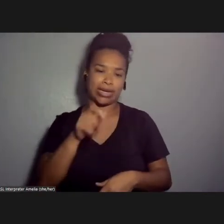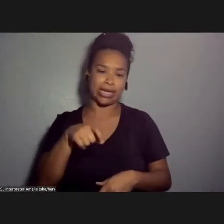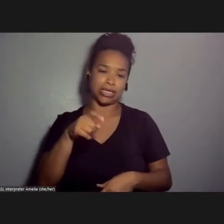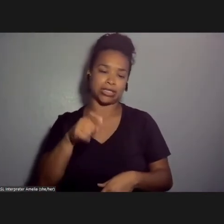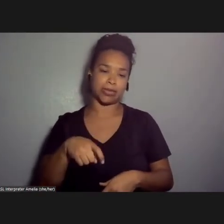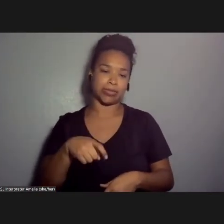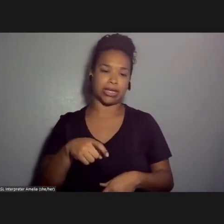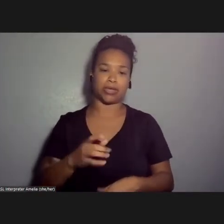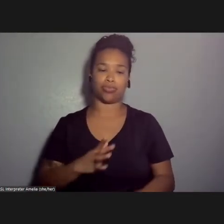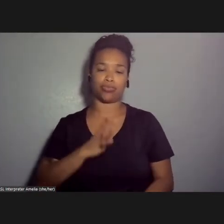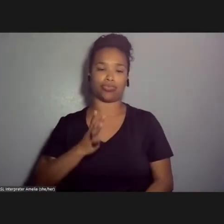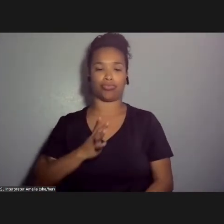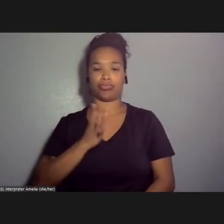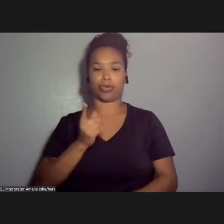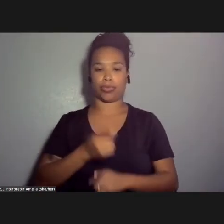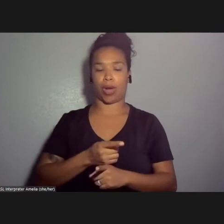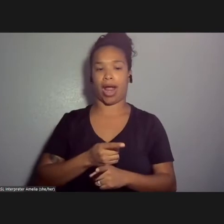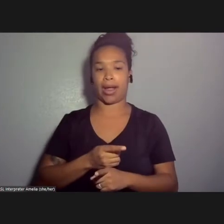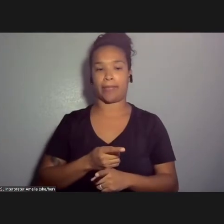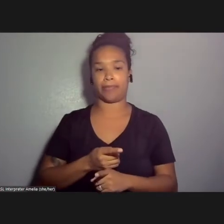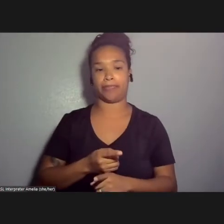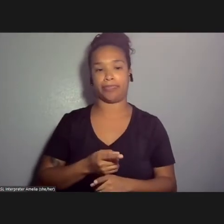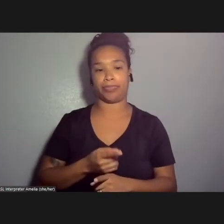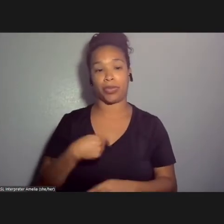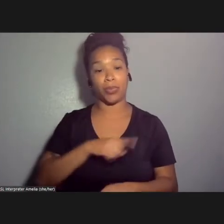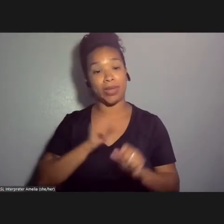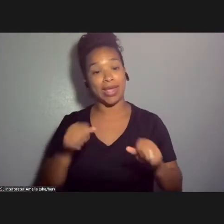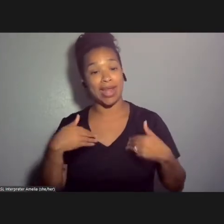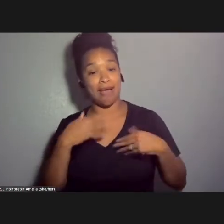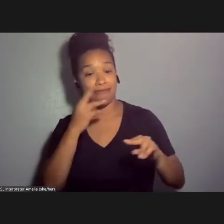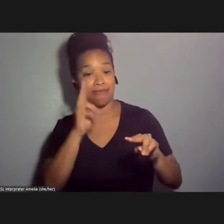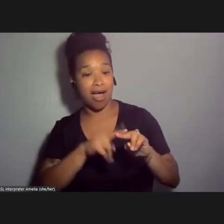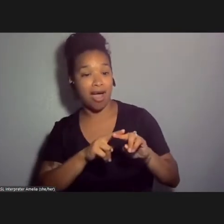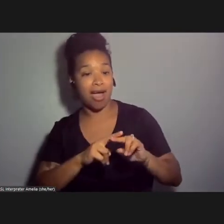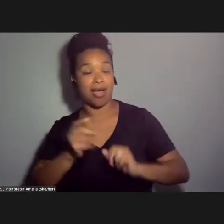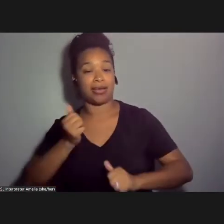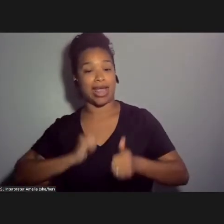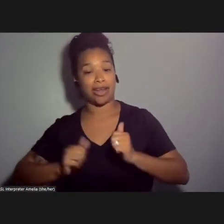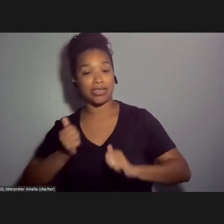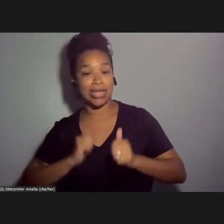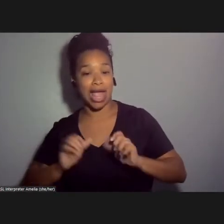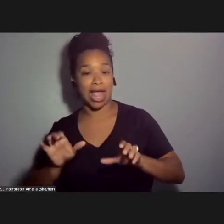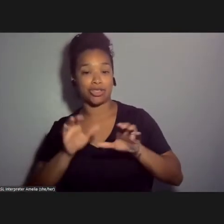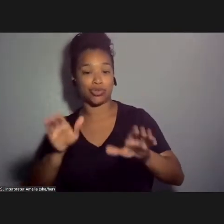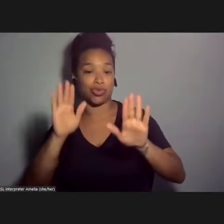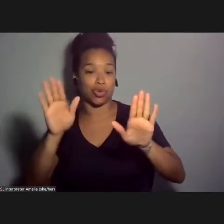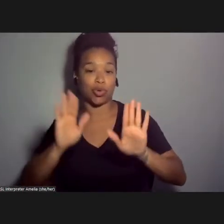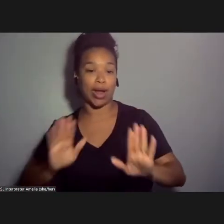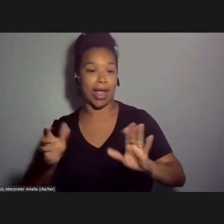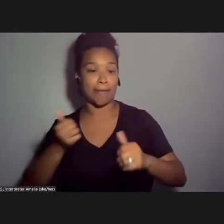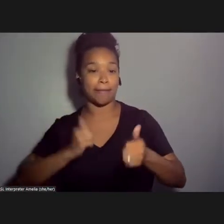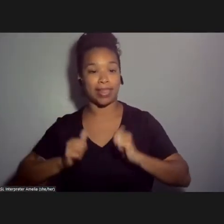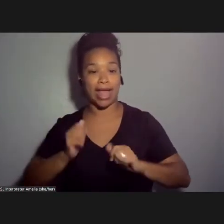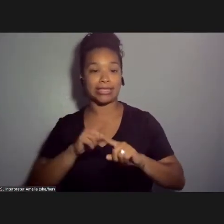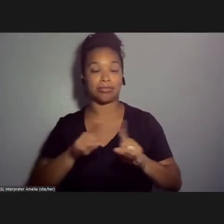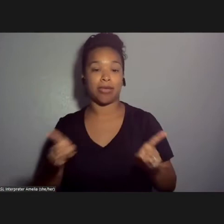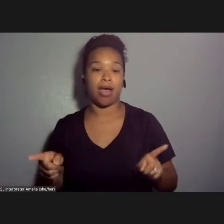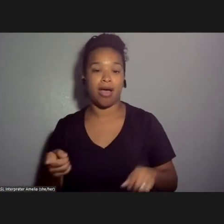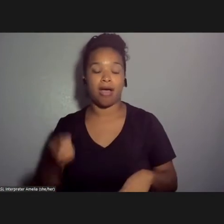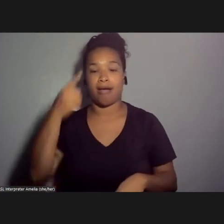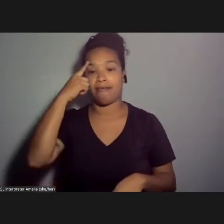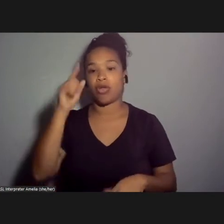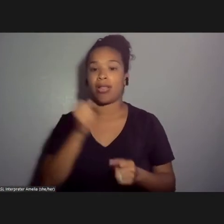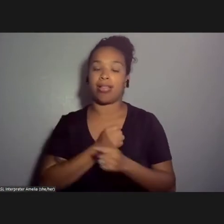right. We can still have fun and entertain and do the great old plays of yore, but for the love of God, if